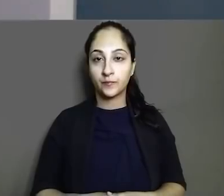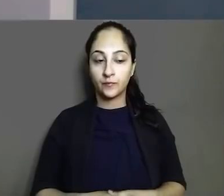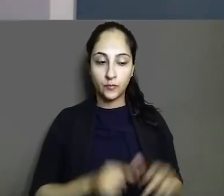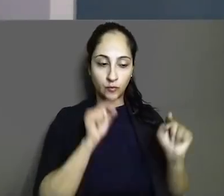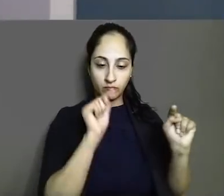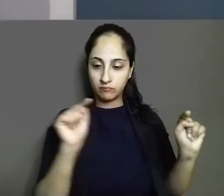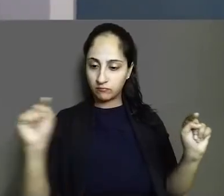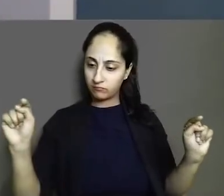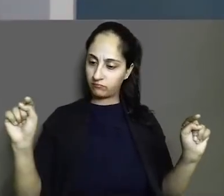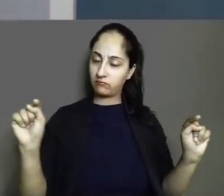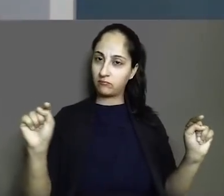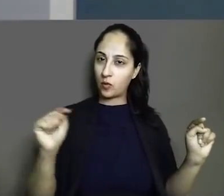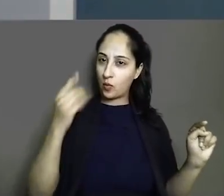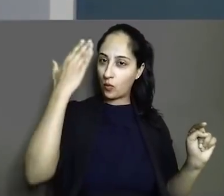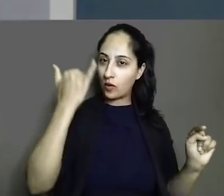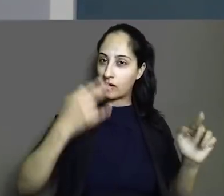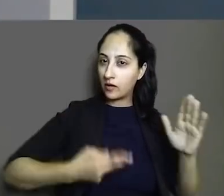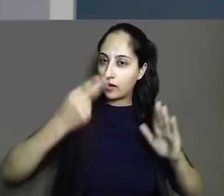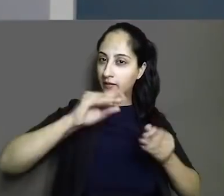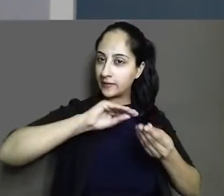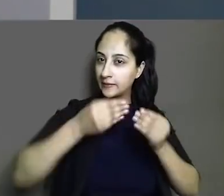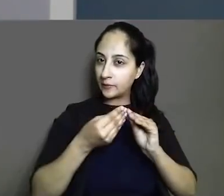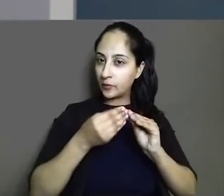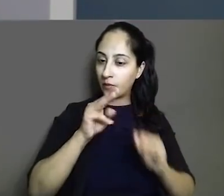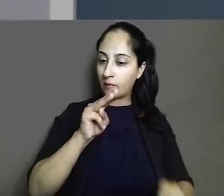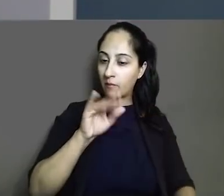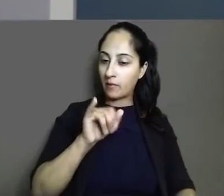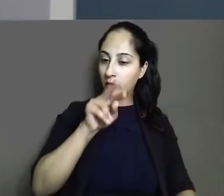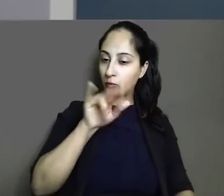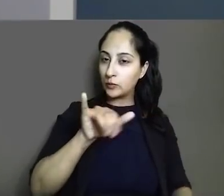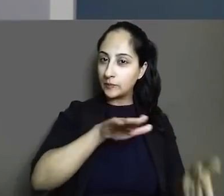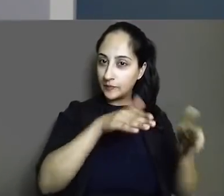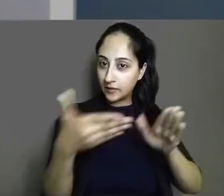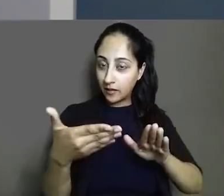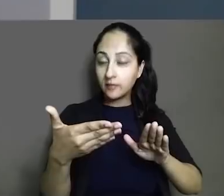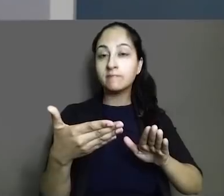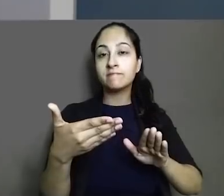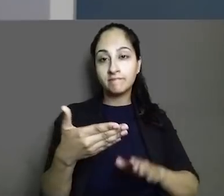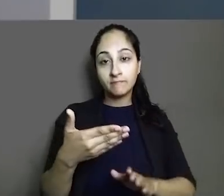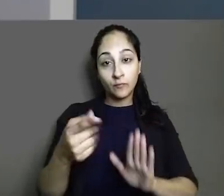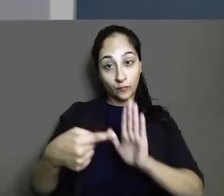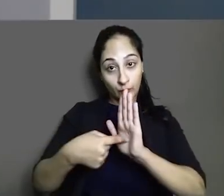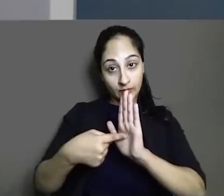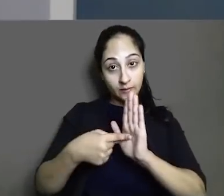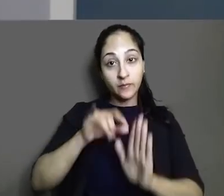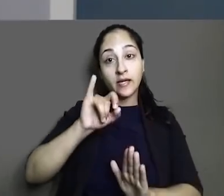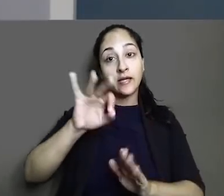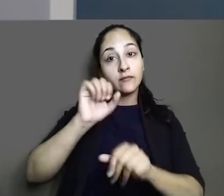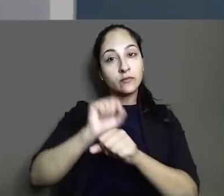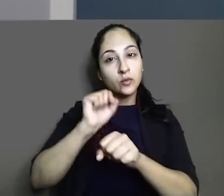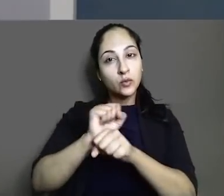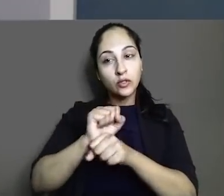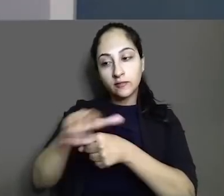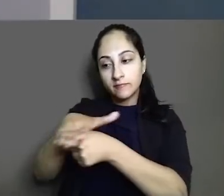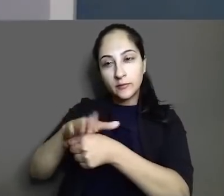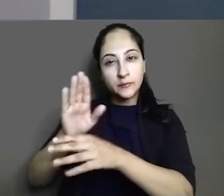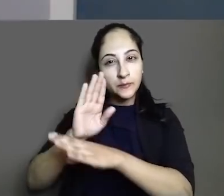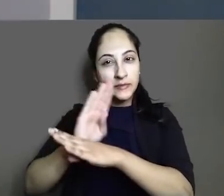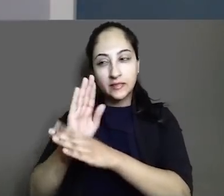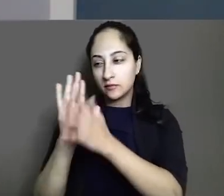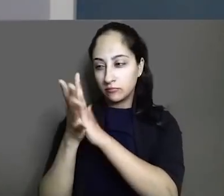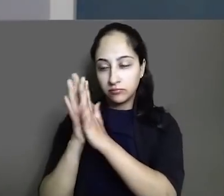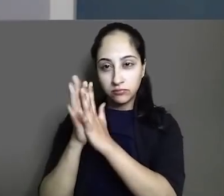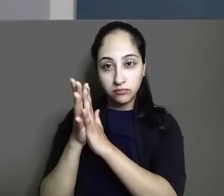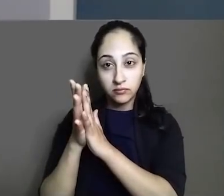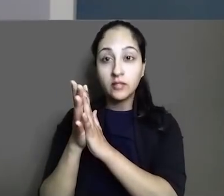minorities. So why are we seeing this increased risk? Well, you're at an increased risk of exposure to the virus if you